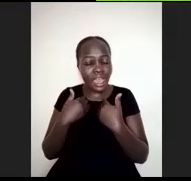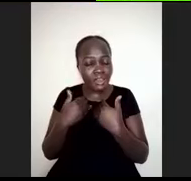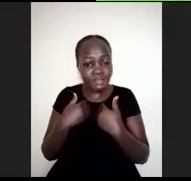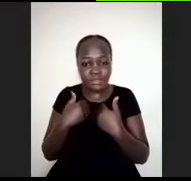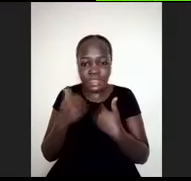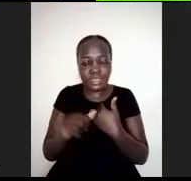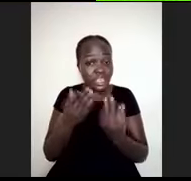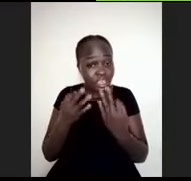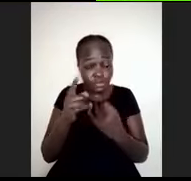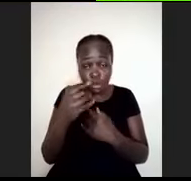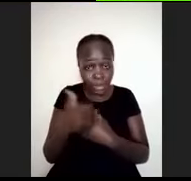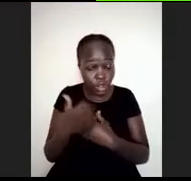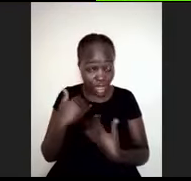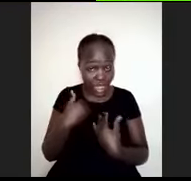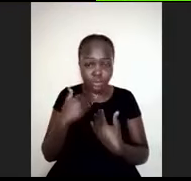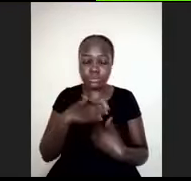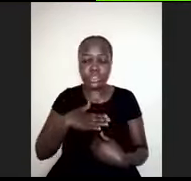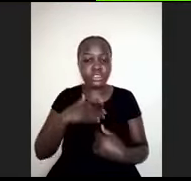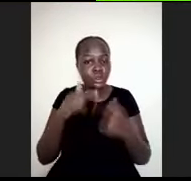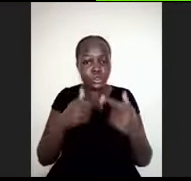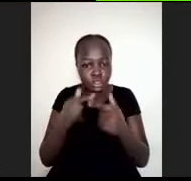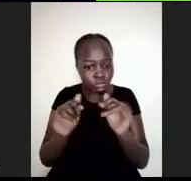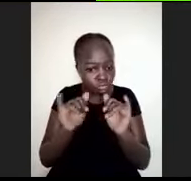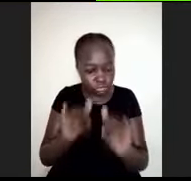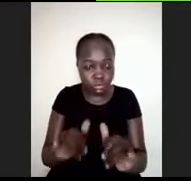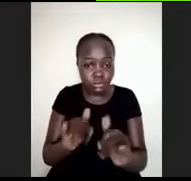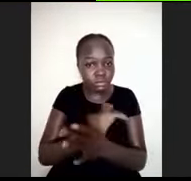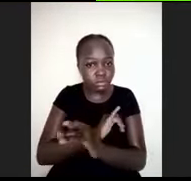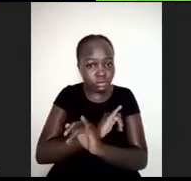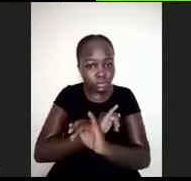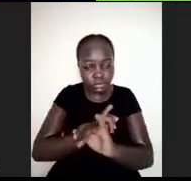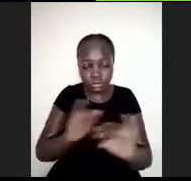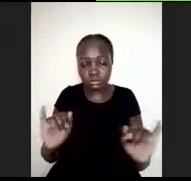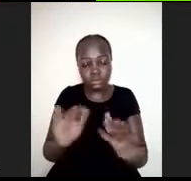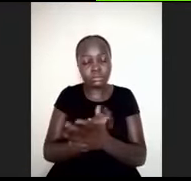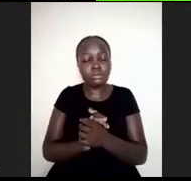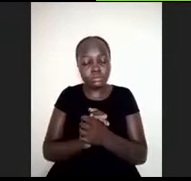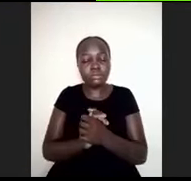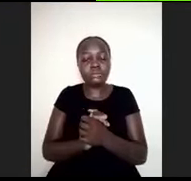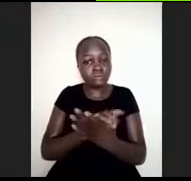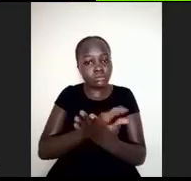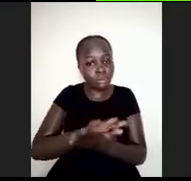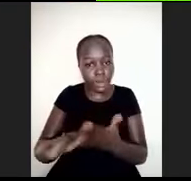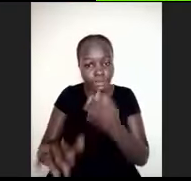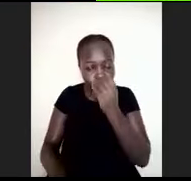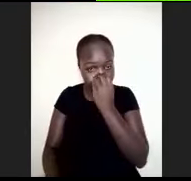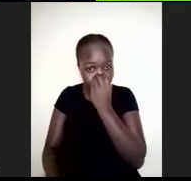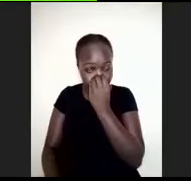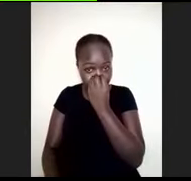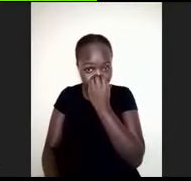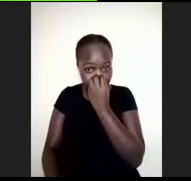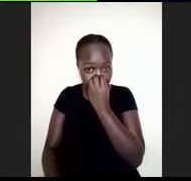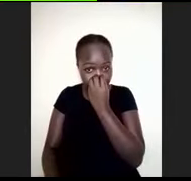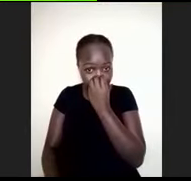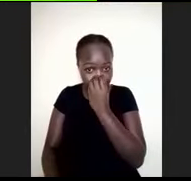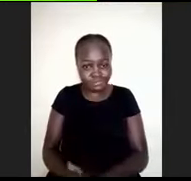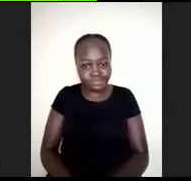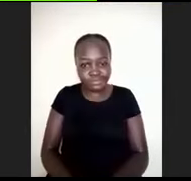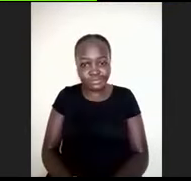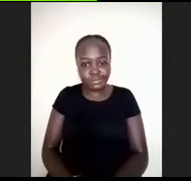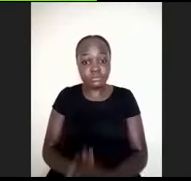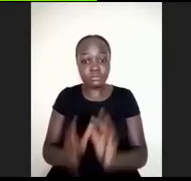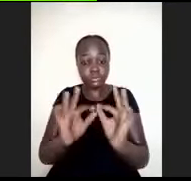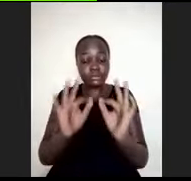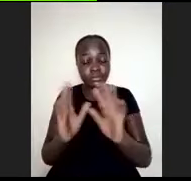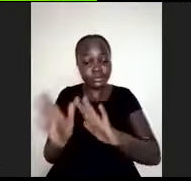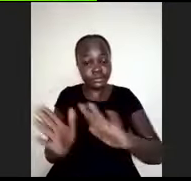not, just continue to stay in purity, sexual purity. I'll stop there. Wow,